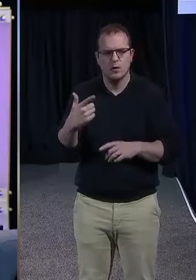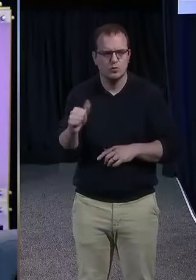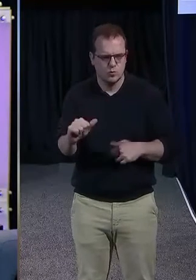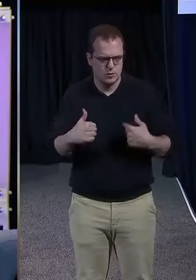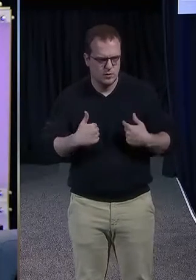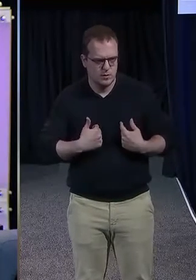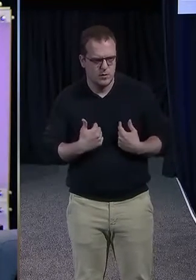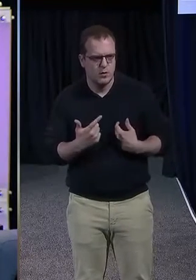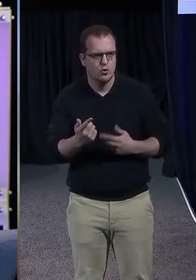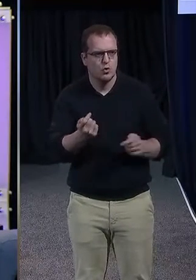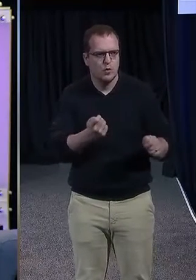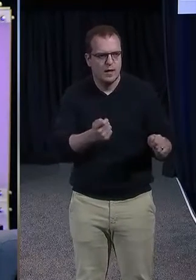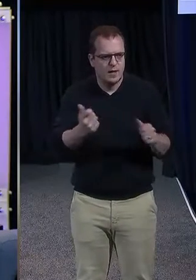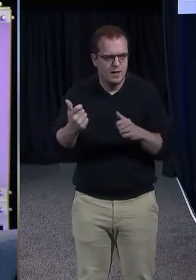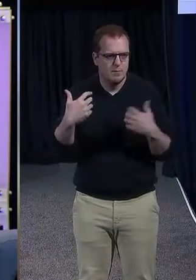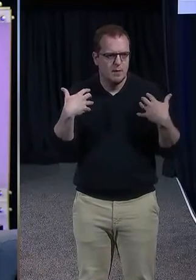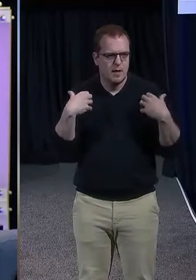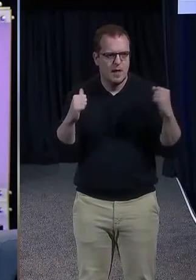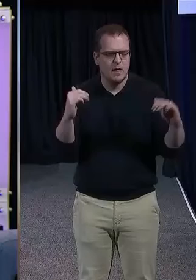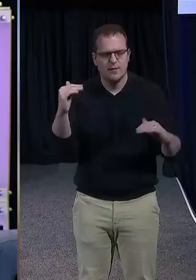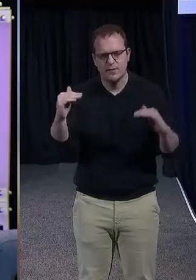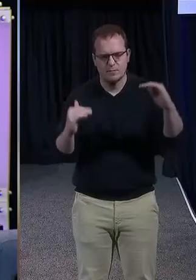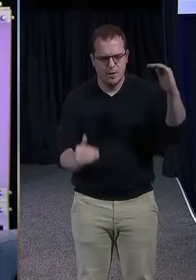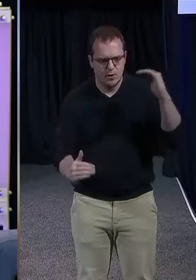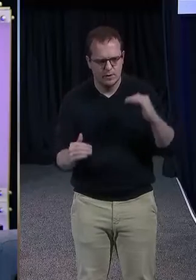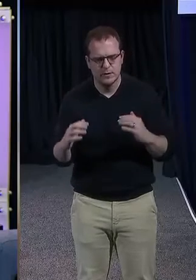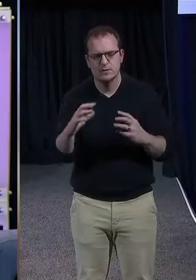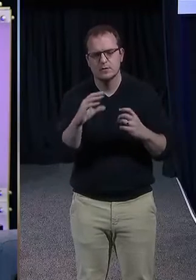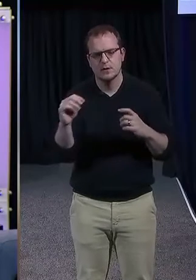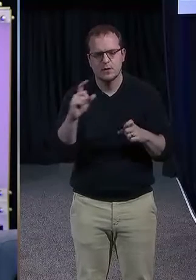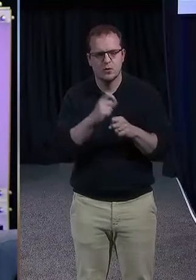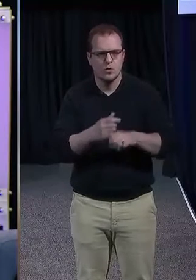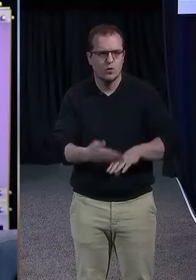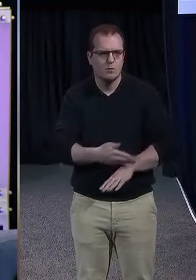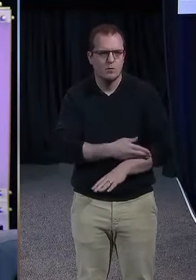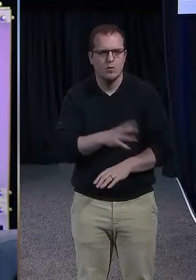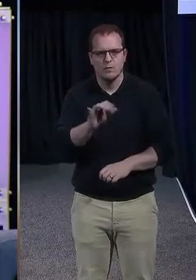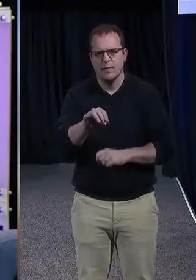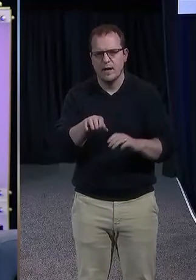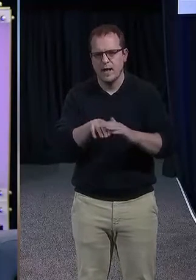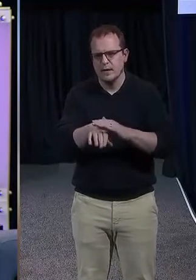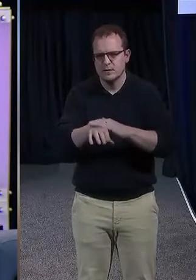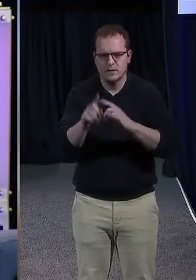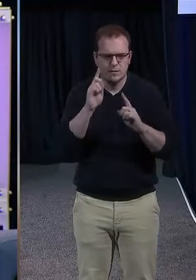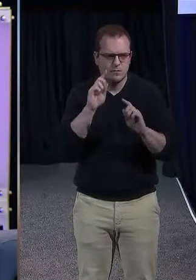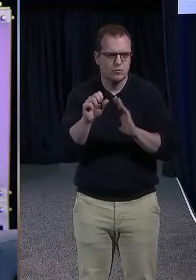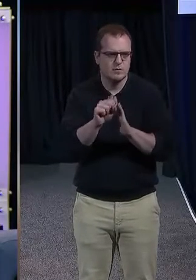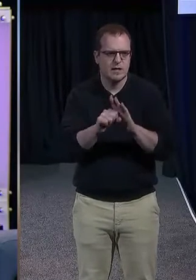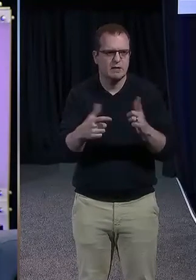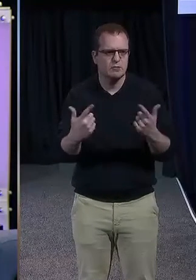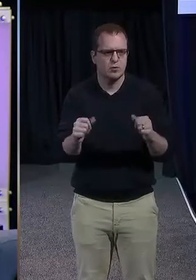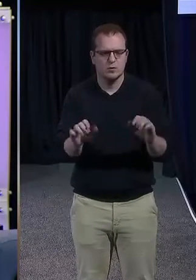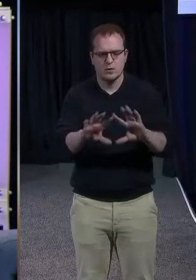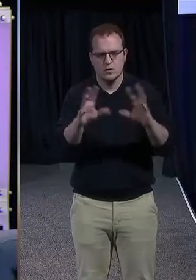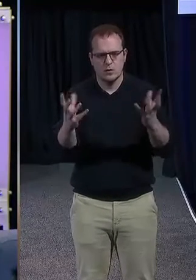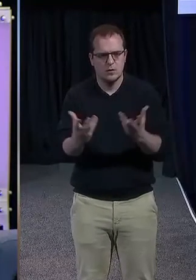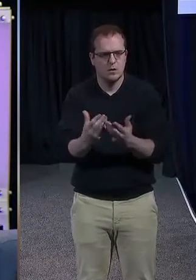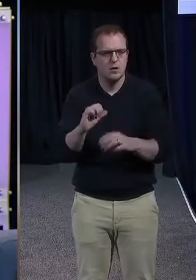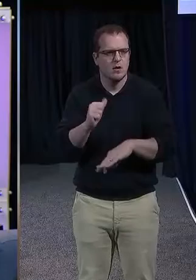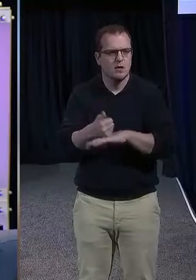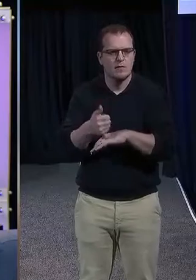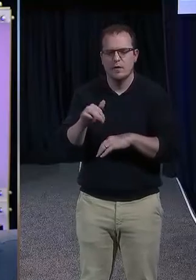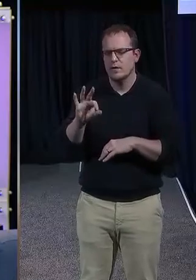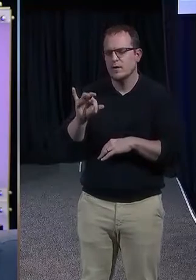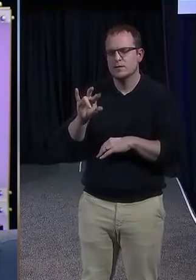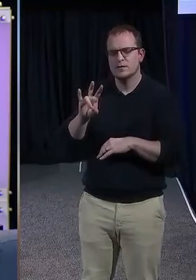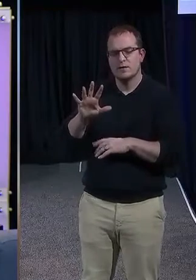the elimination of health disparities, and to improve access in the state of Georgia. When it was founded in 1975,